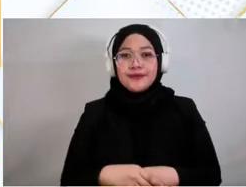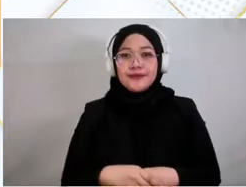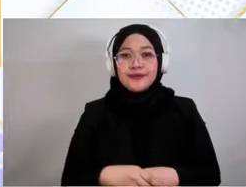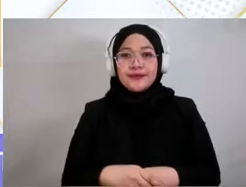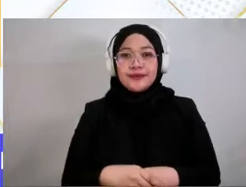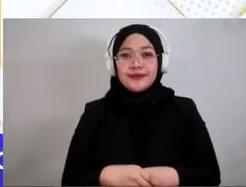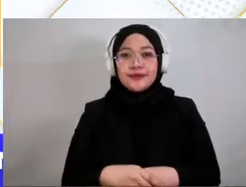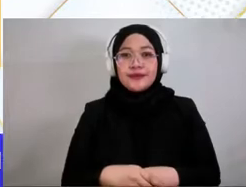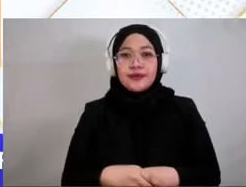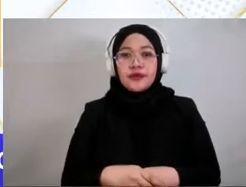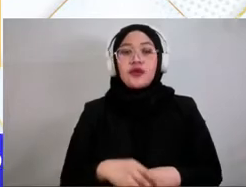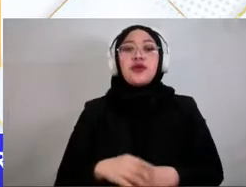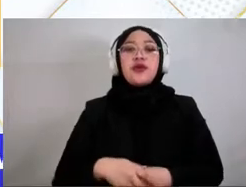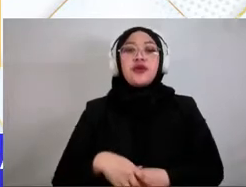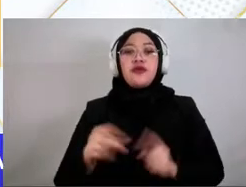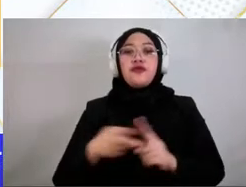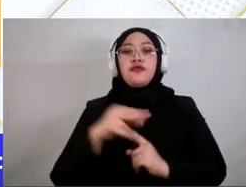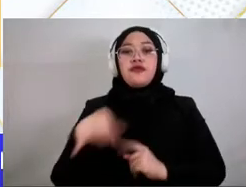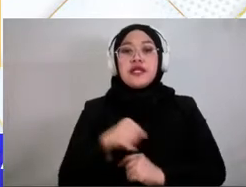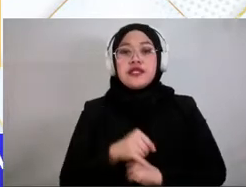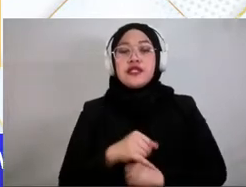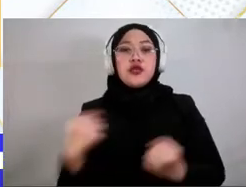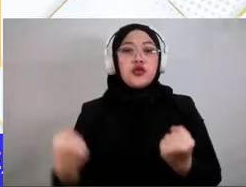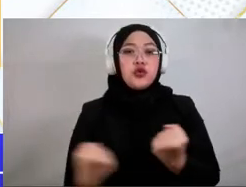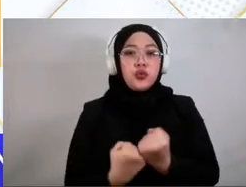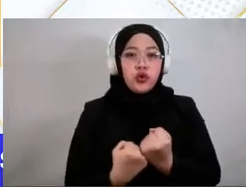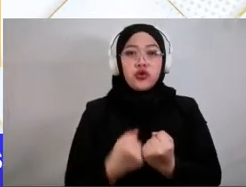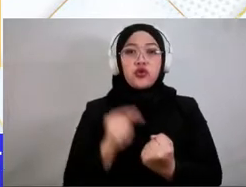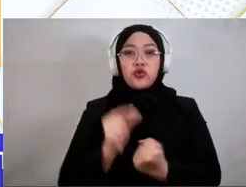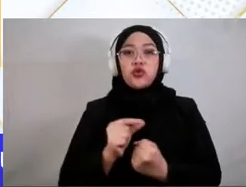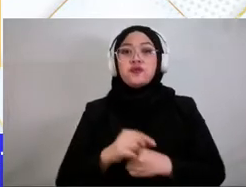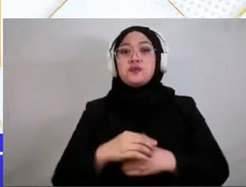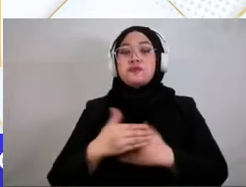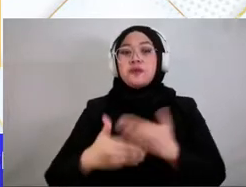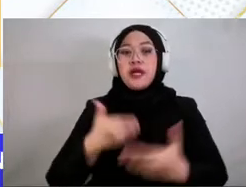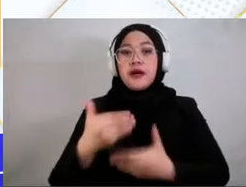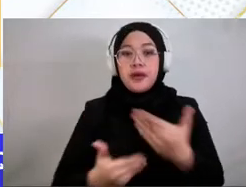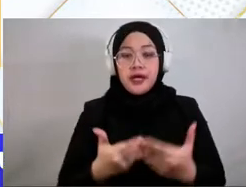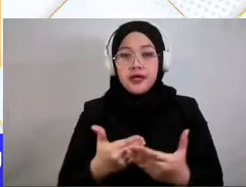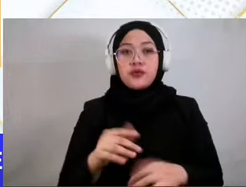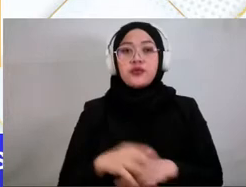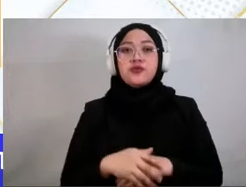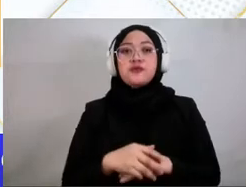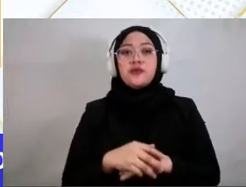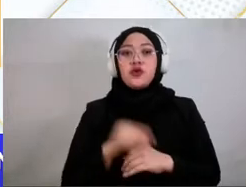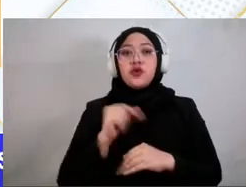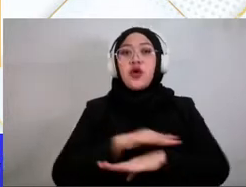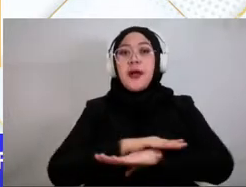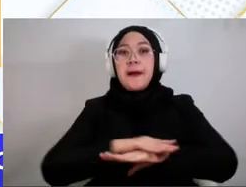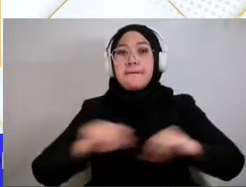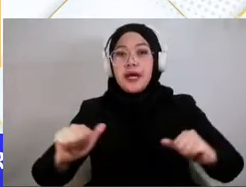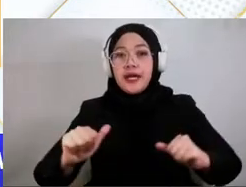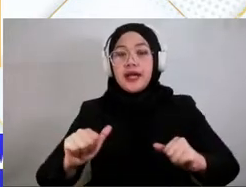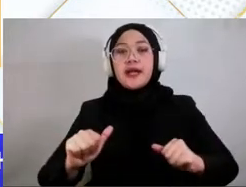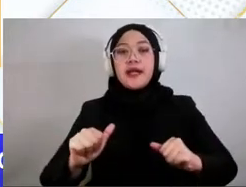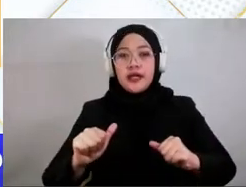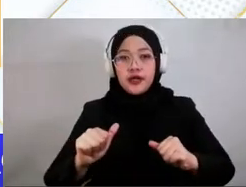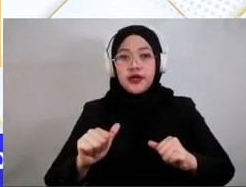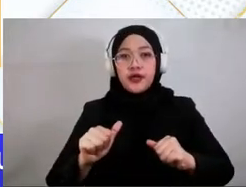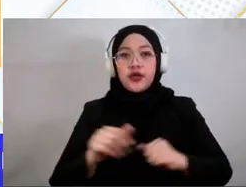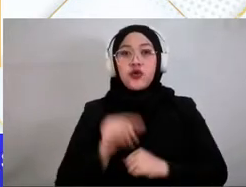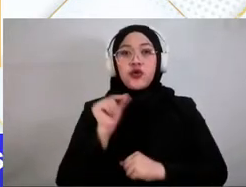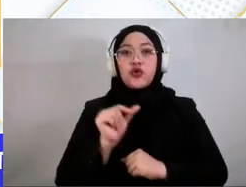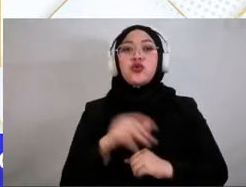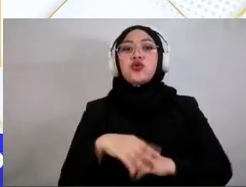to strengthen the protective regime of the Convention on the Security and Safety of UN